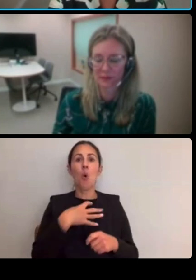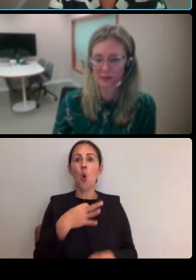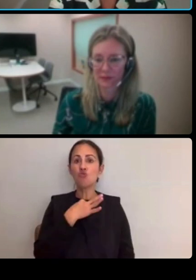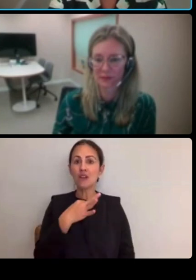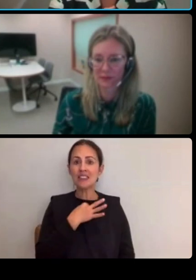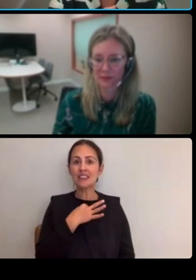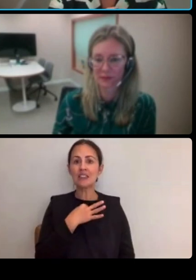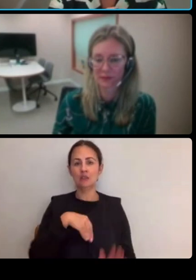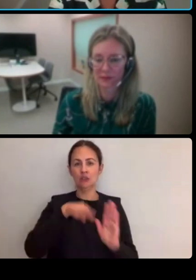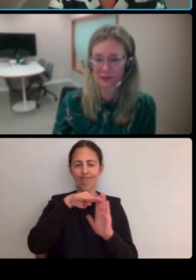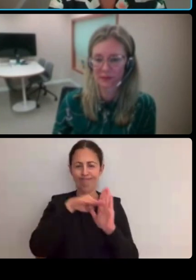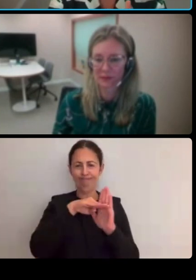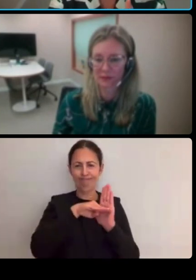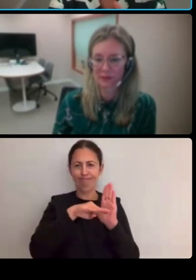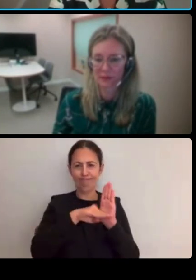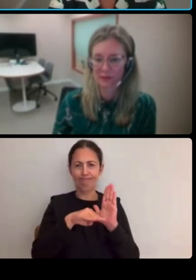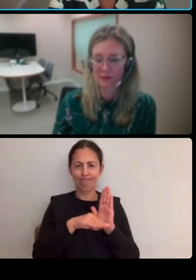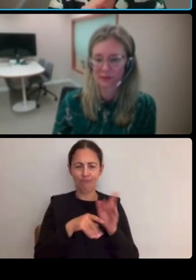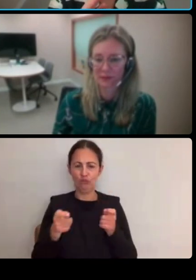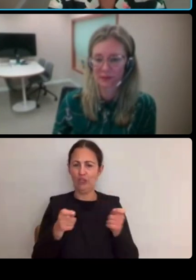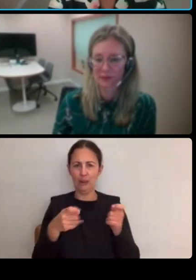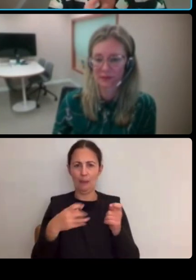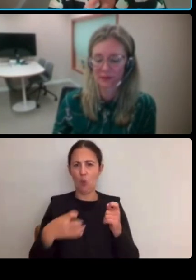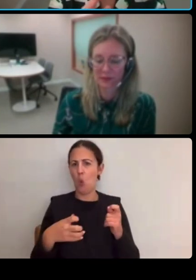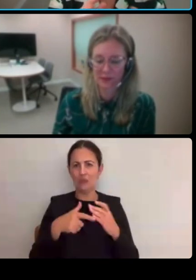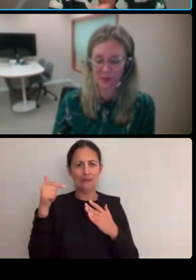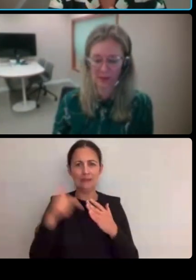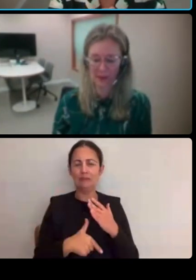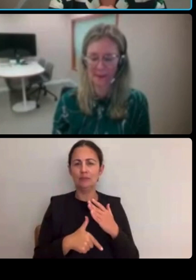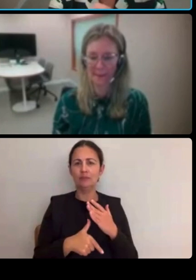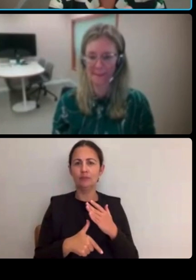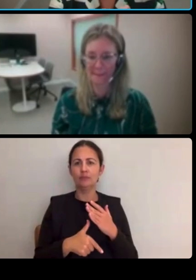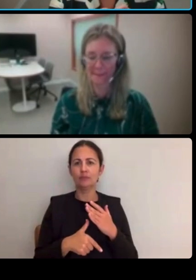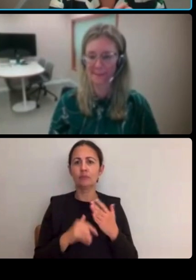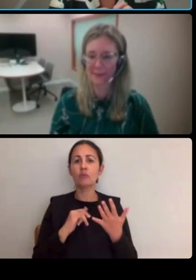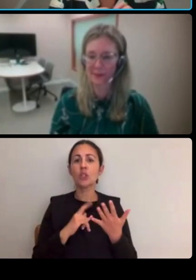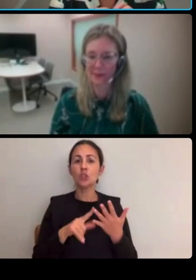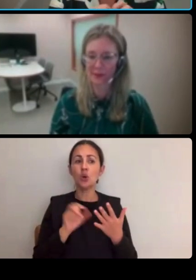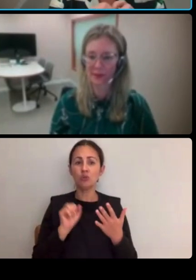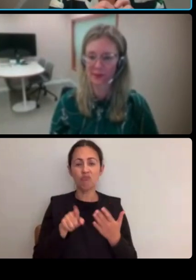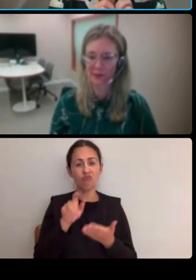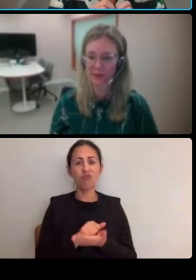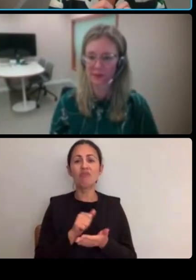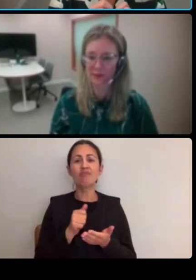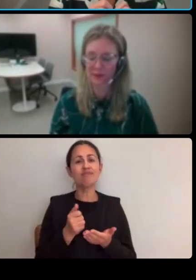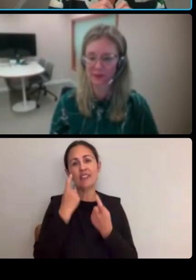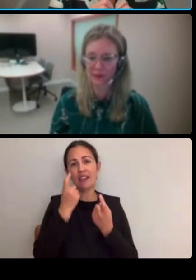of regulation that the model suggests is there. But in terms of the balance, it is a balance because we want to